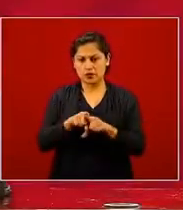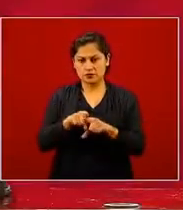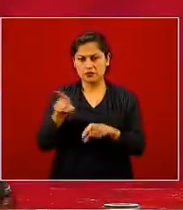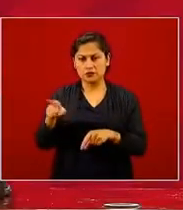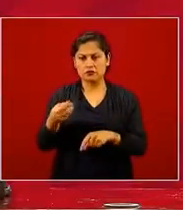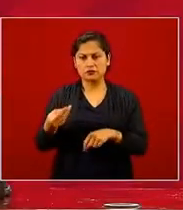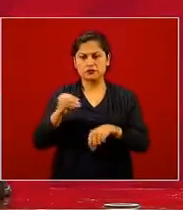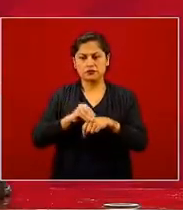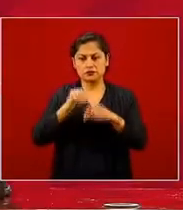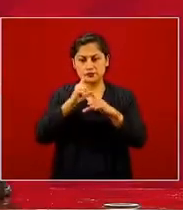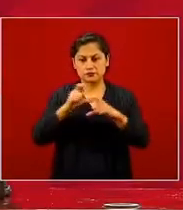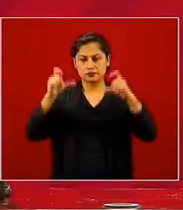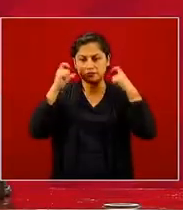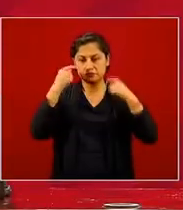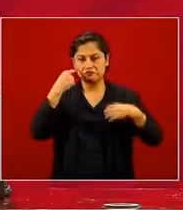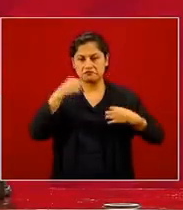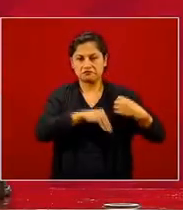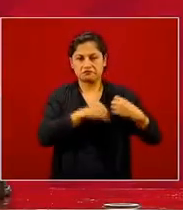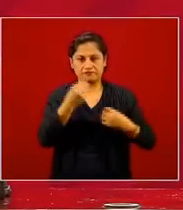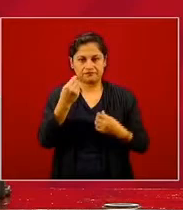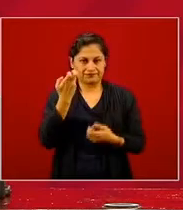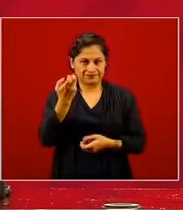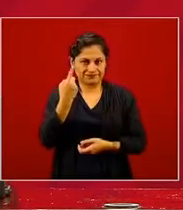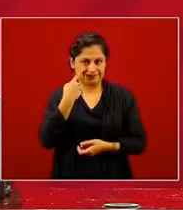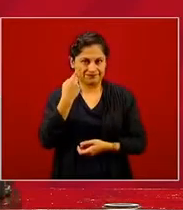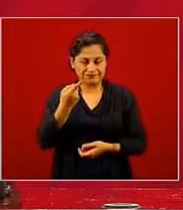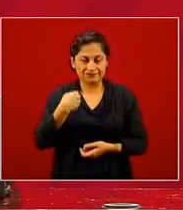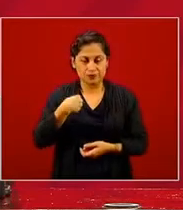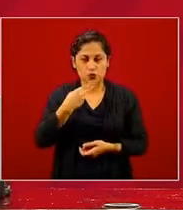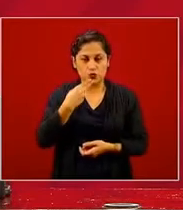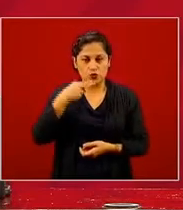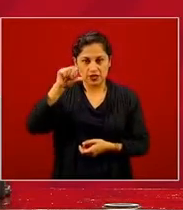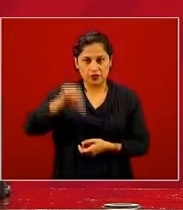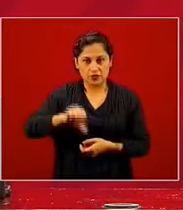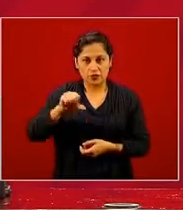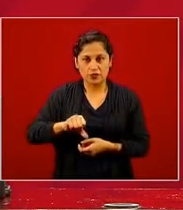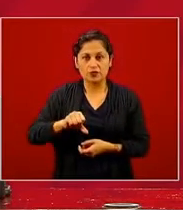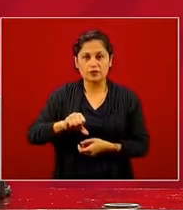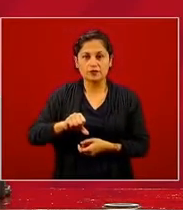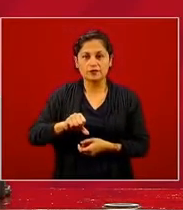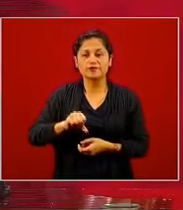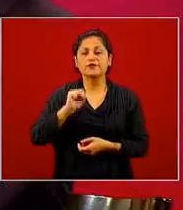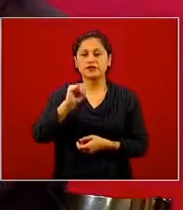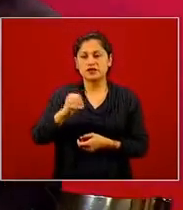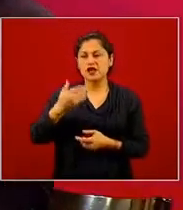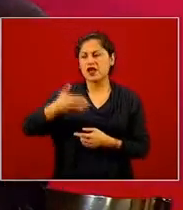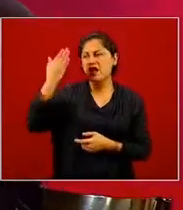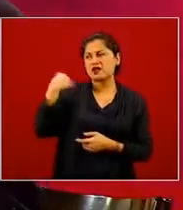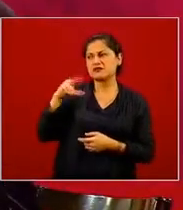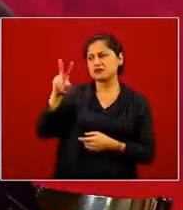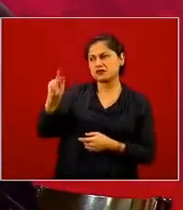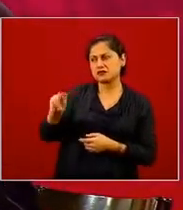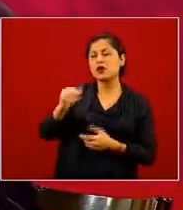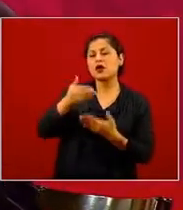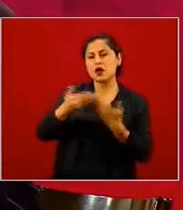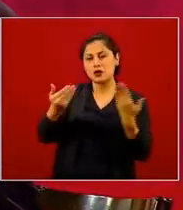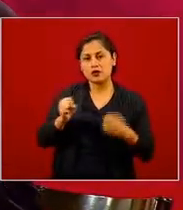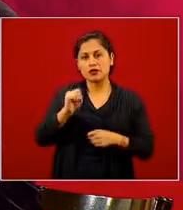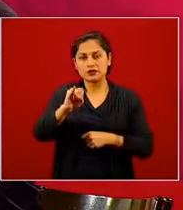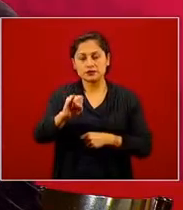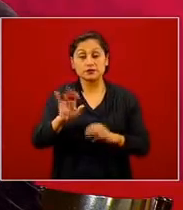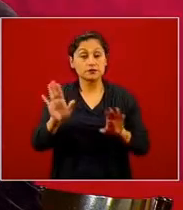why now am I saying let's wear it? And now I even have mine here.